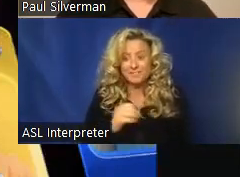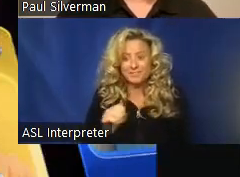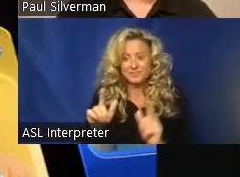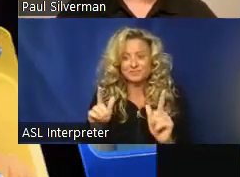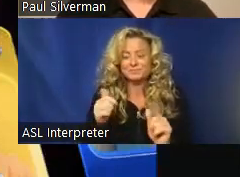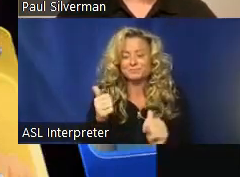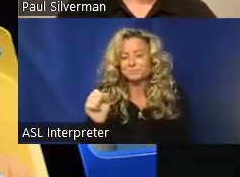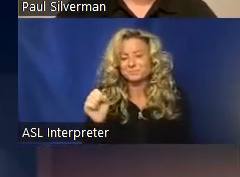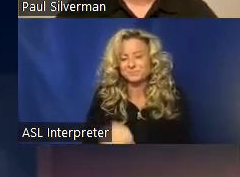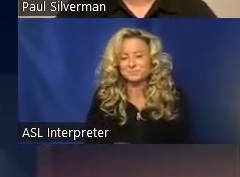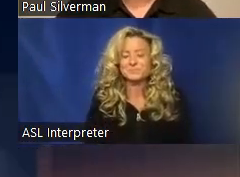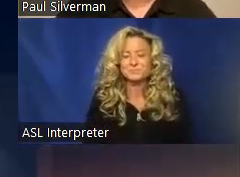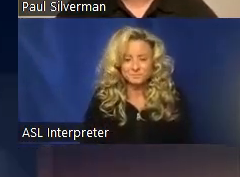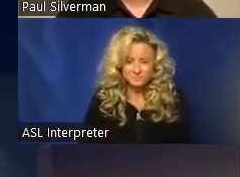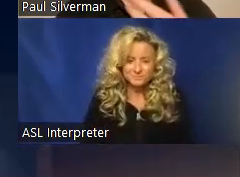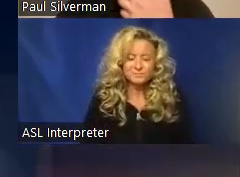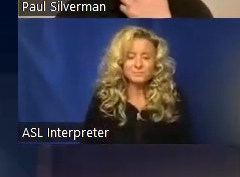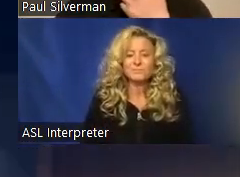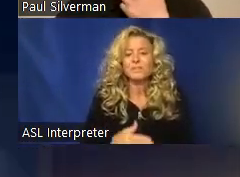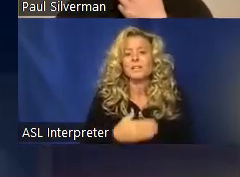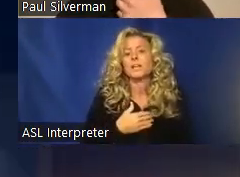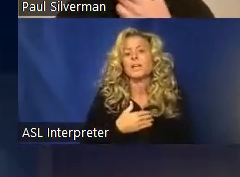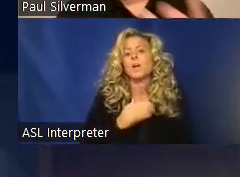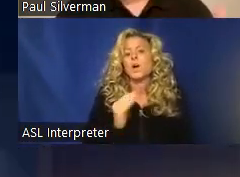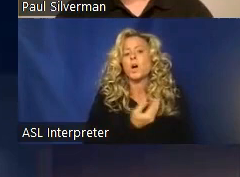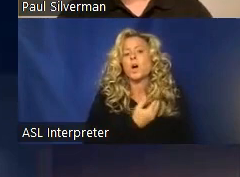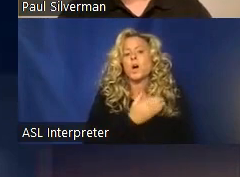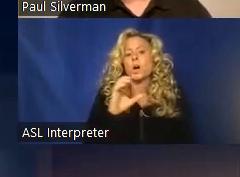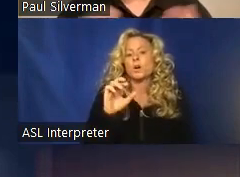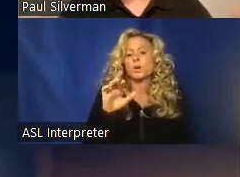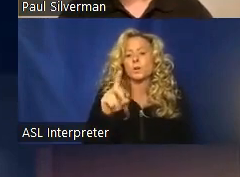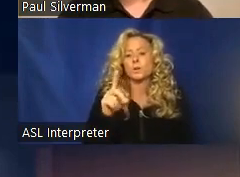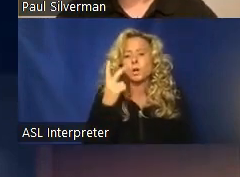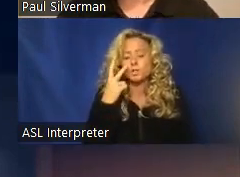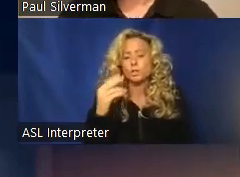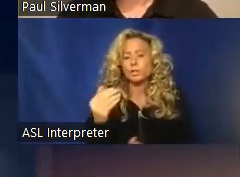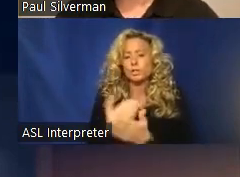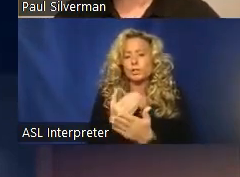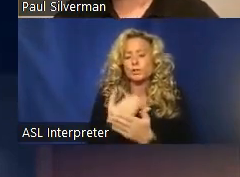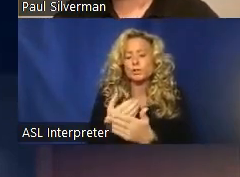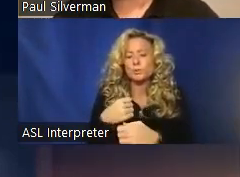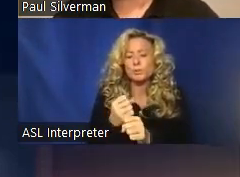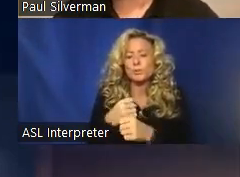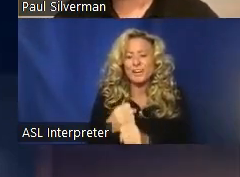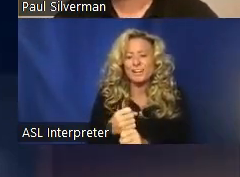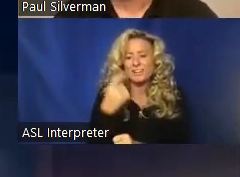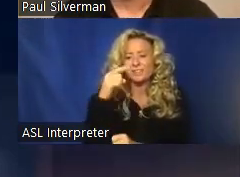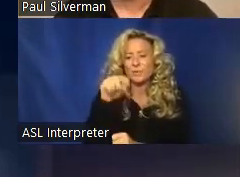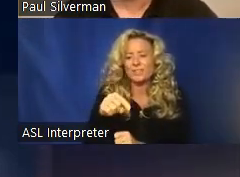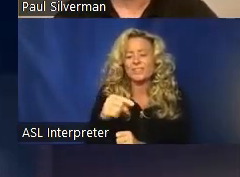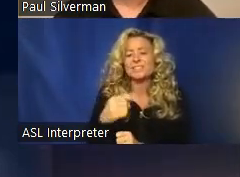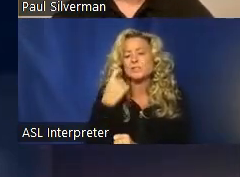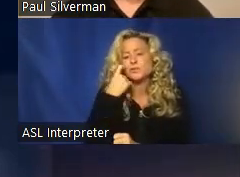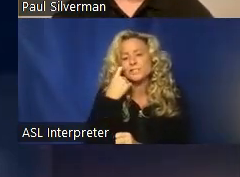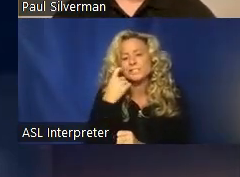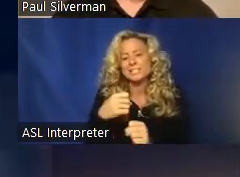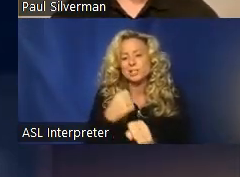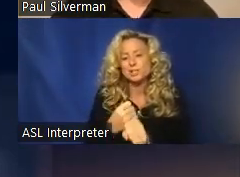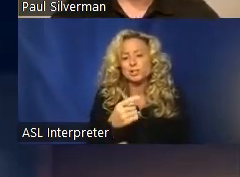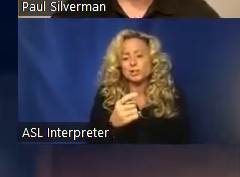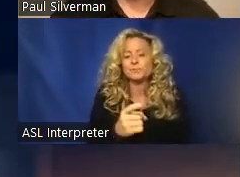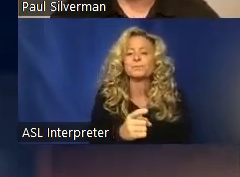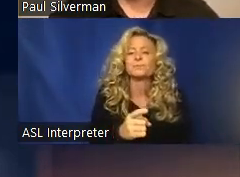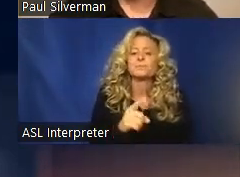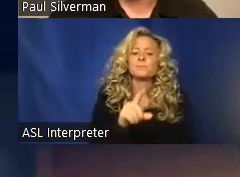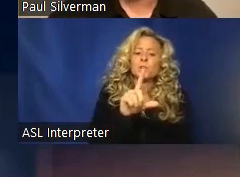can. Awesome. Yeah, so this is what our cards look like, and these are the new ones that we created for this most recent year,